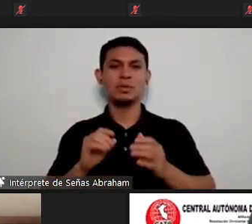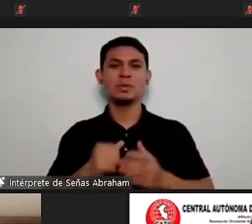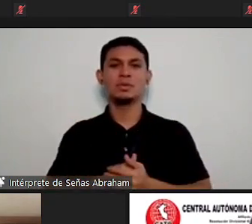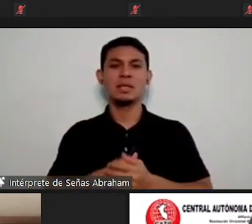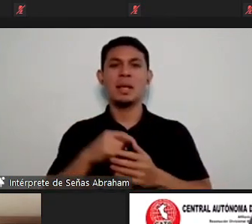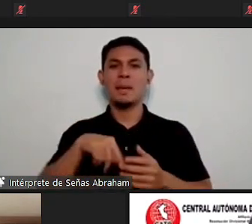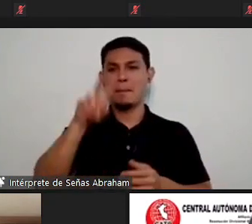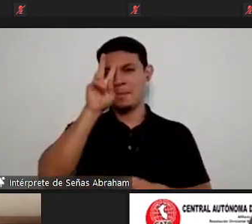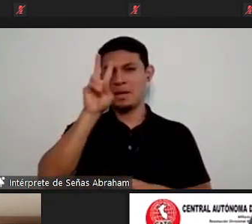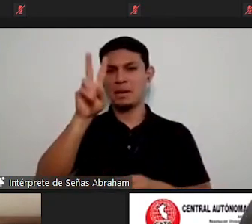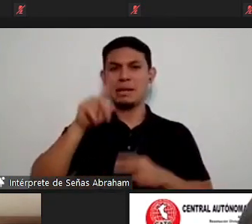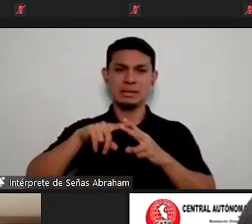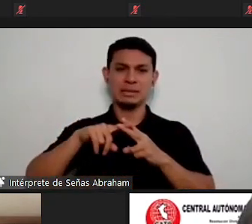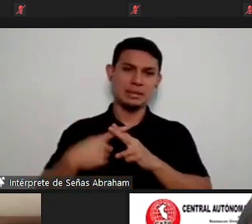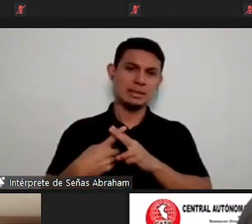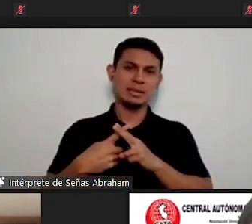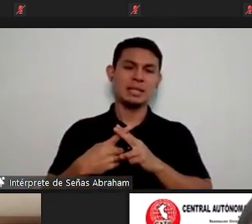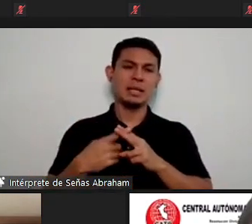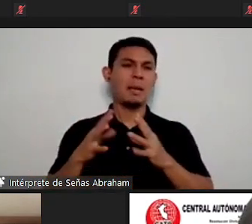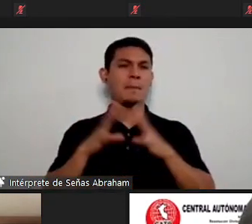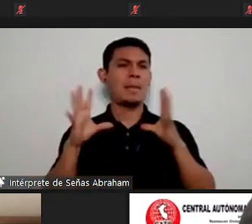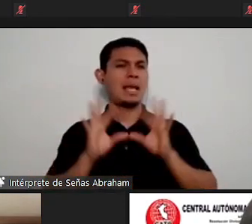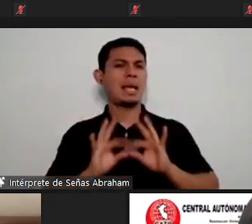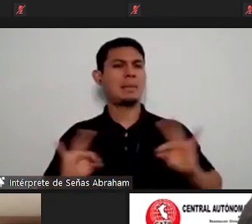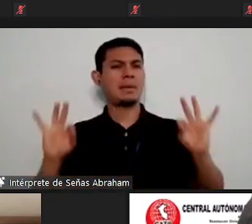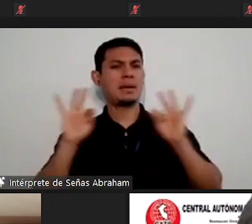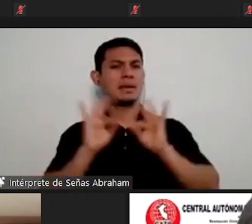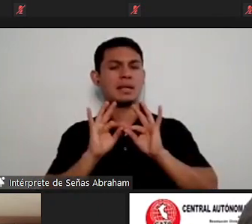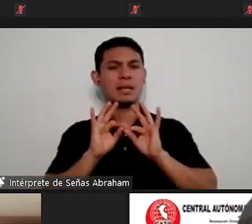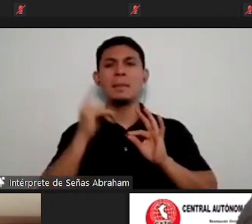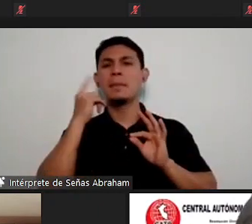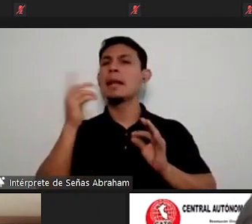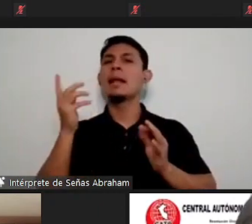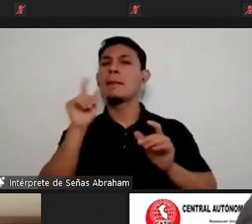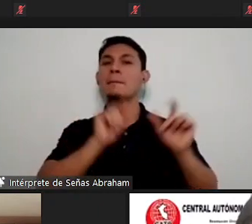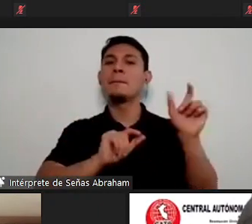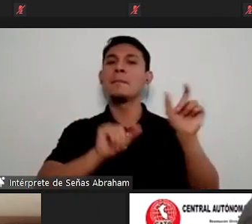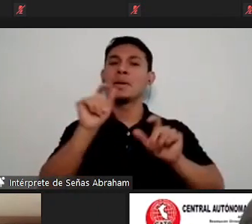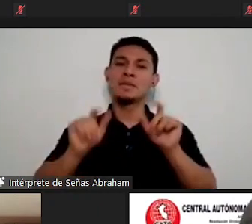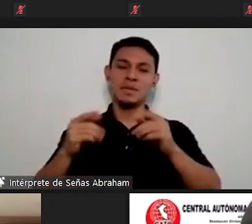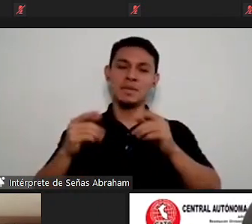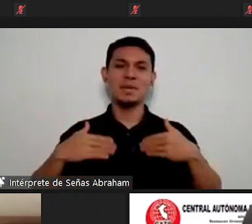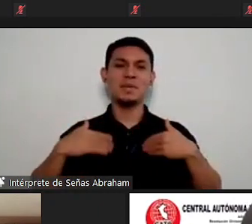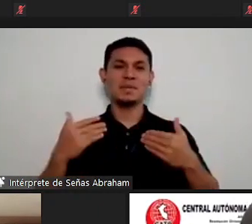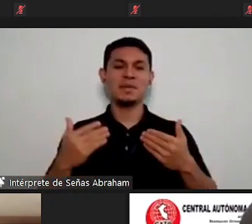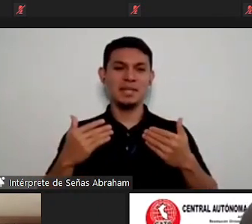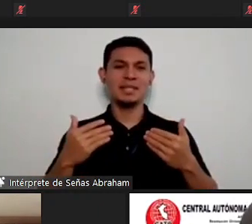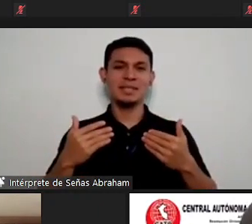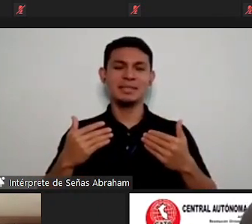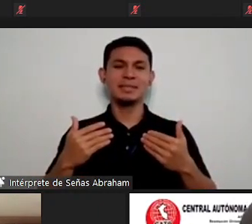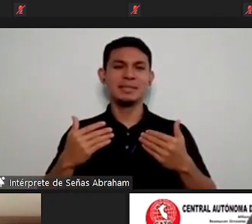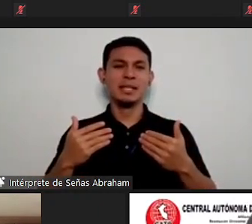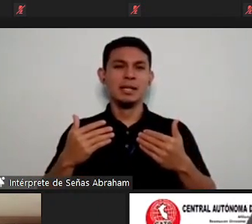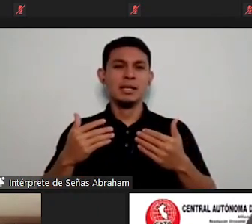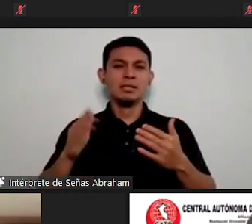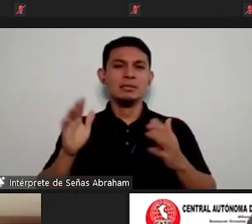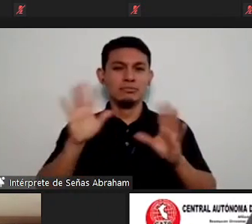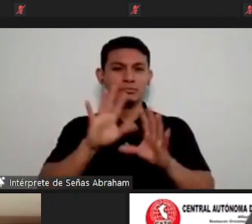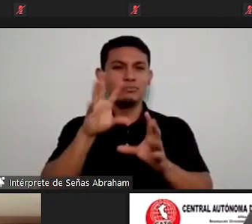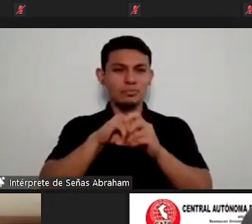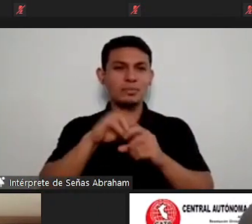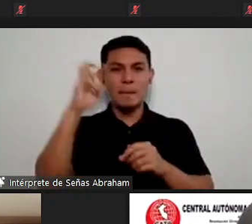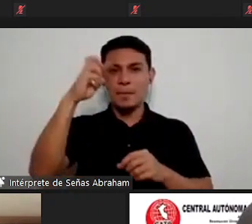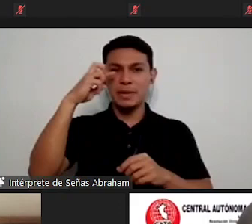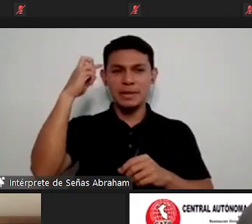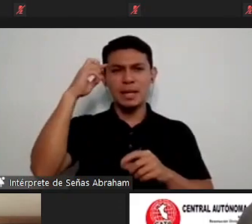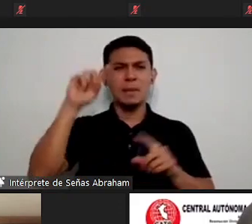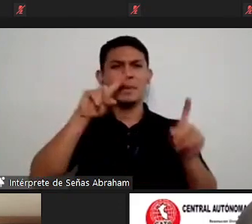contribute to putting people back at the center of public policy making so now your question what are the opportunities and limits of the